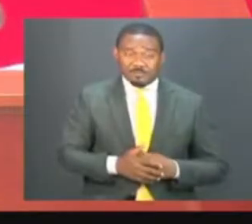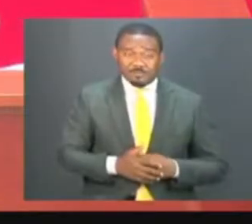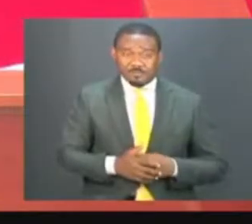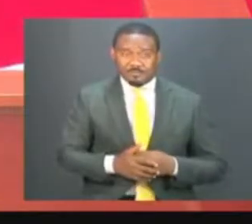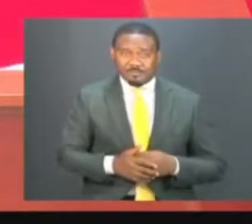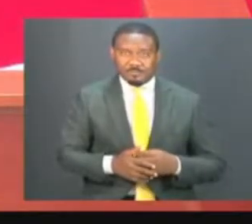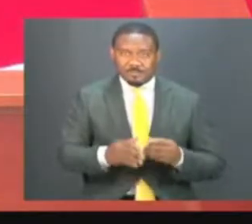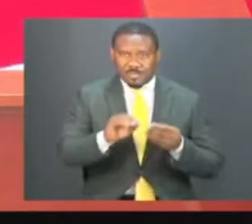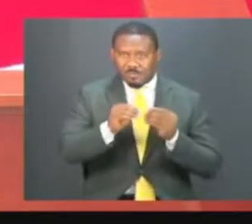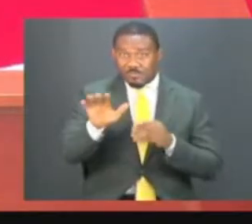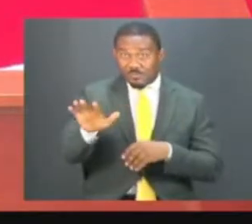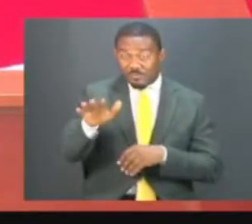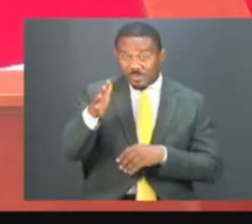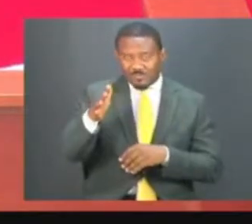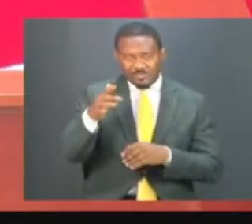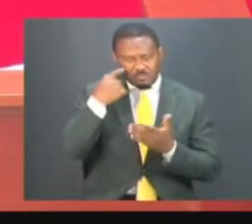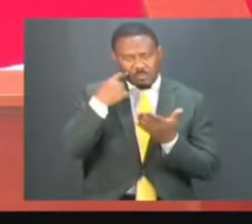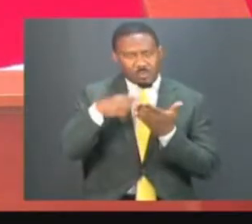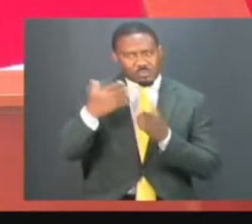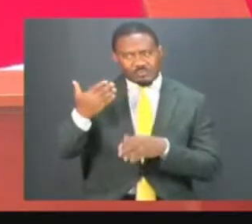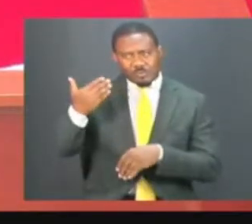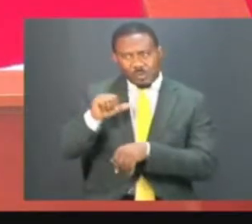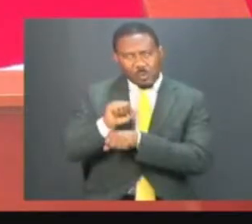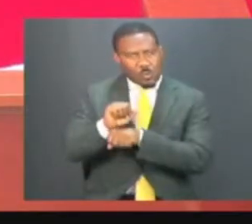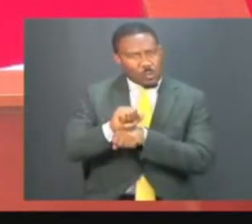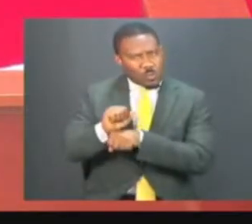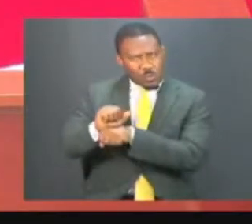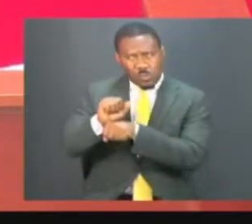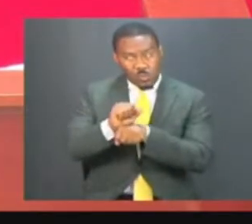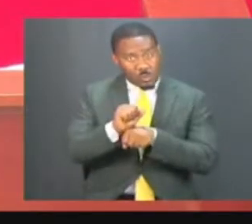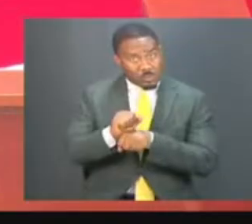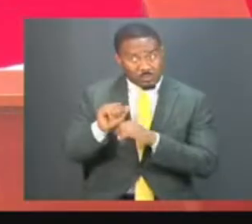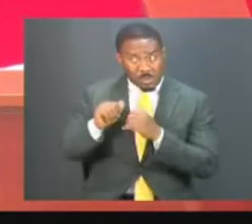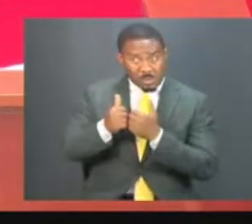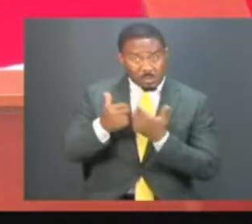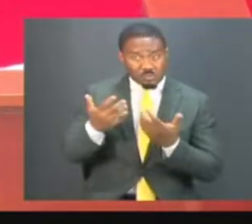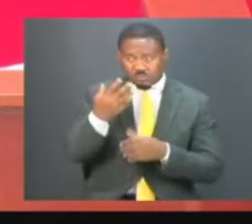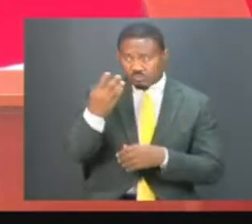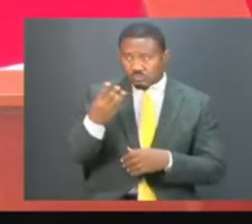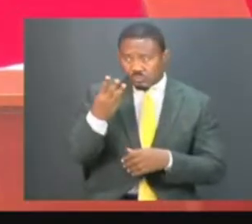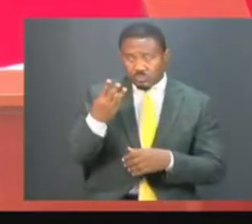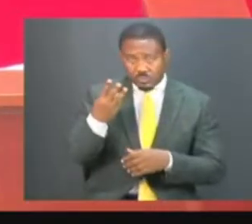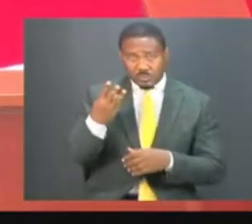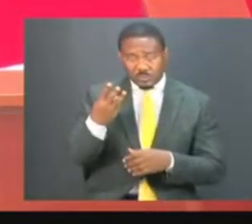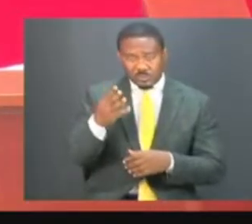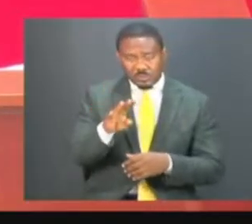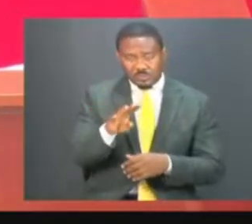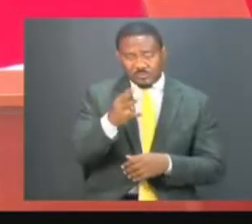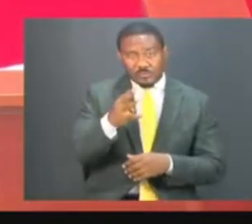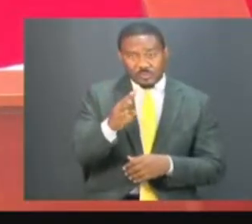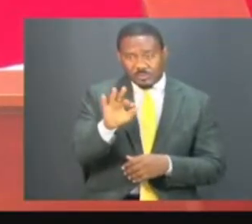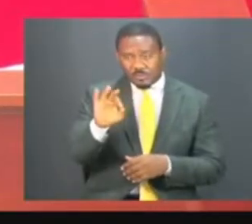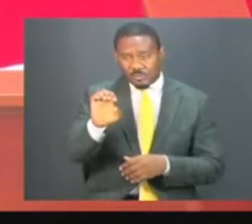5, correction of votes and proceedings of Wednesday, the 4th